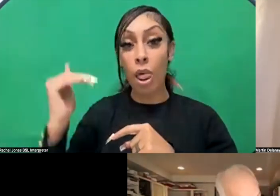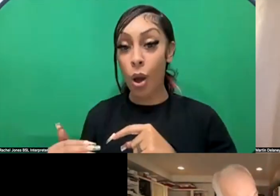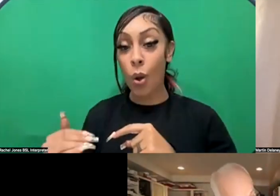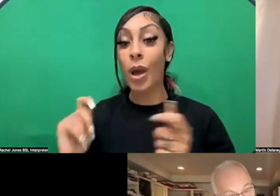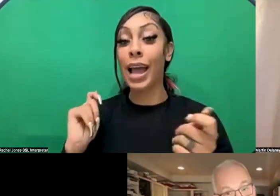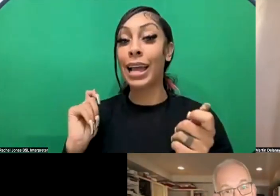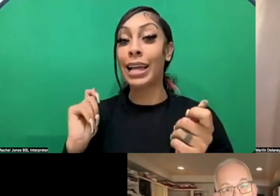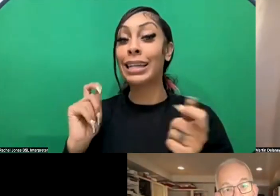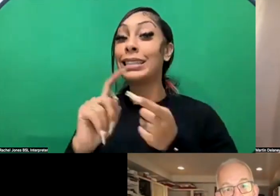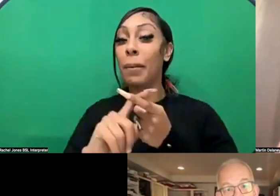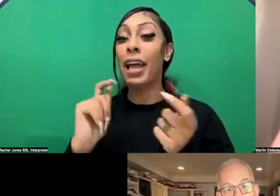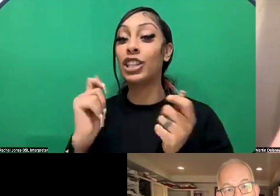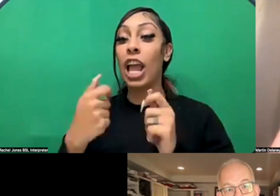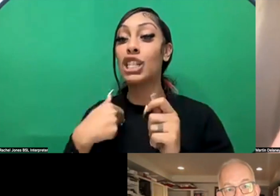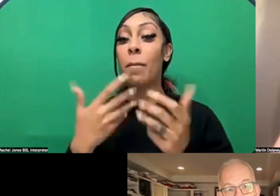finger pressure.